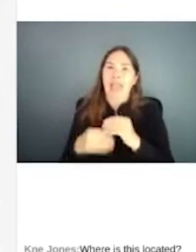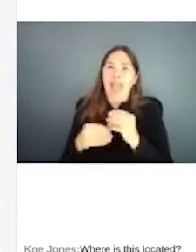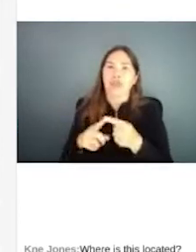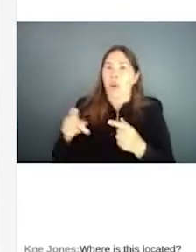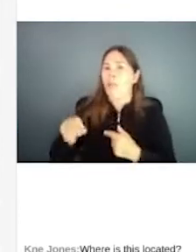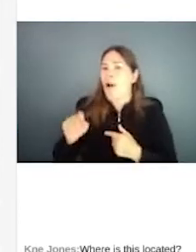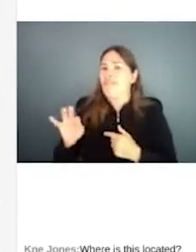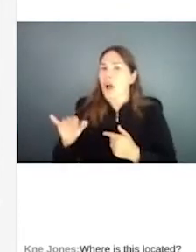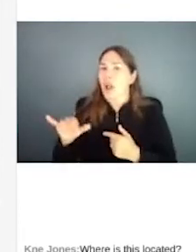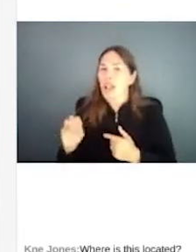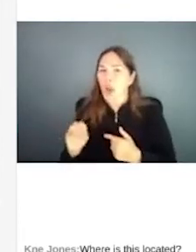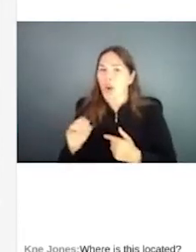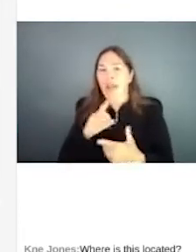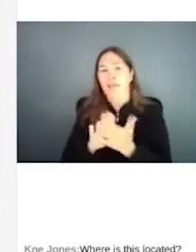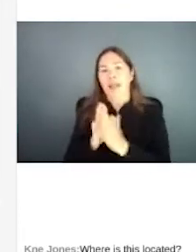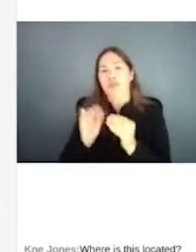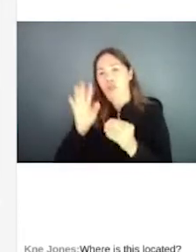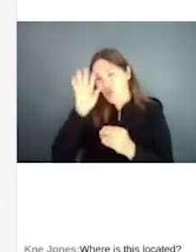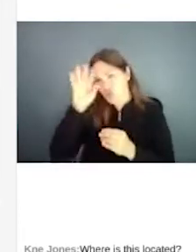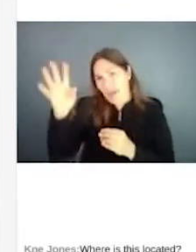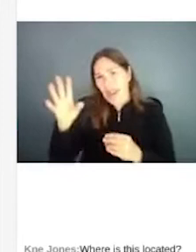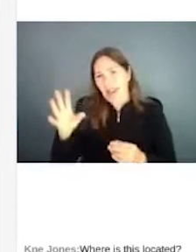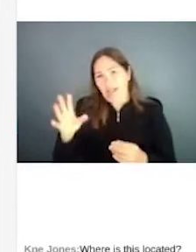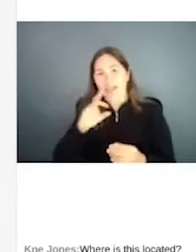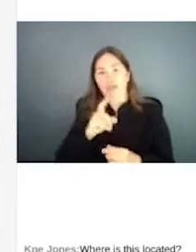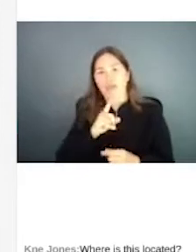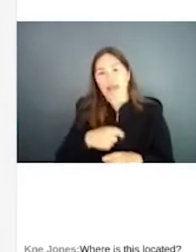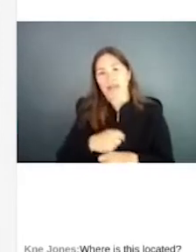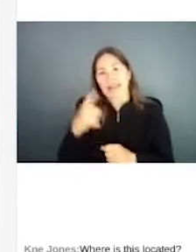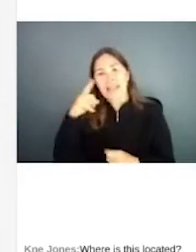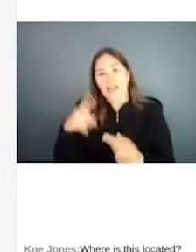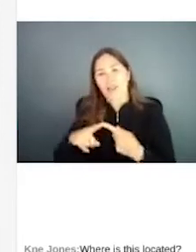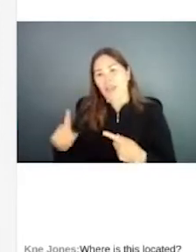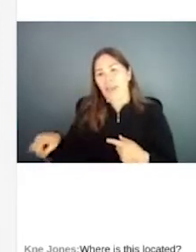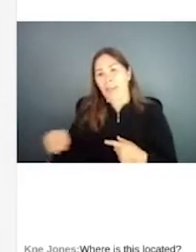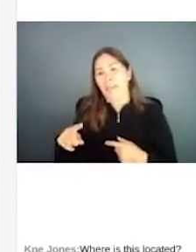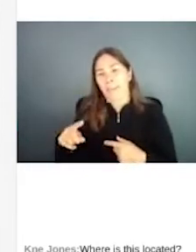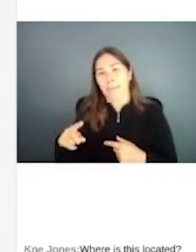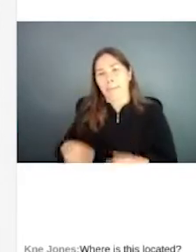being creative in a way that really makes sense to them.